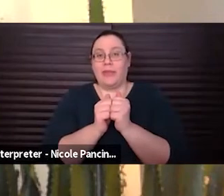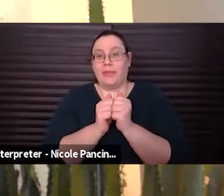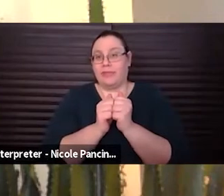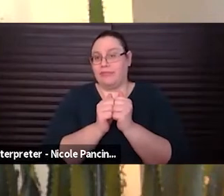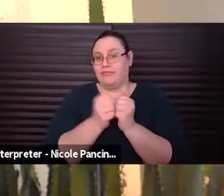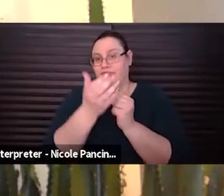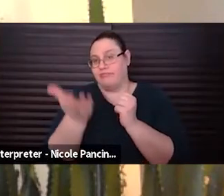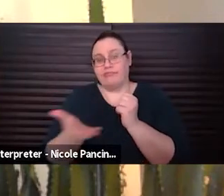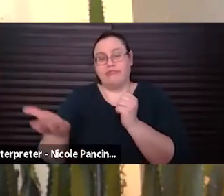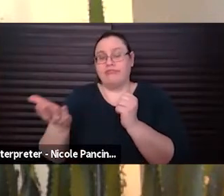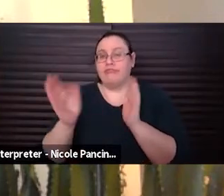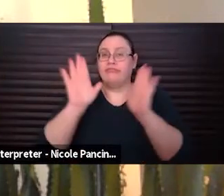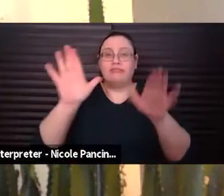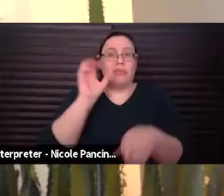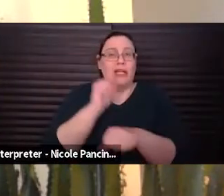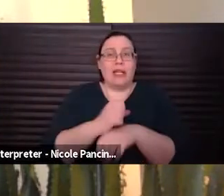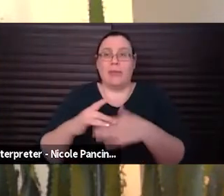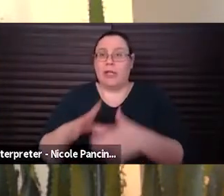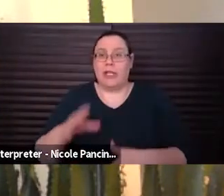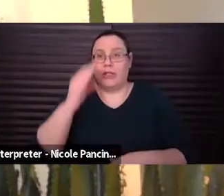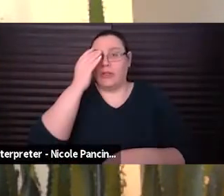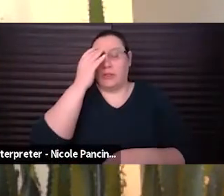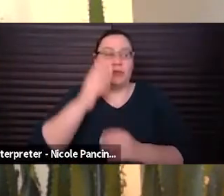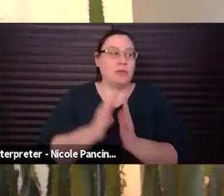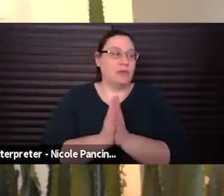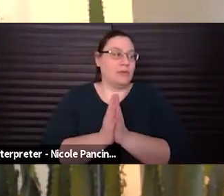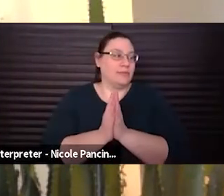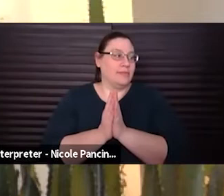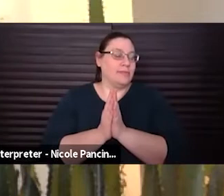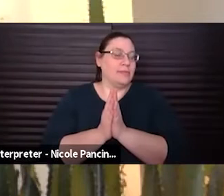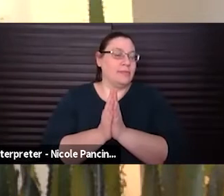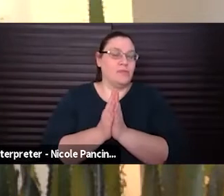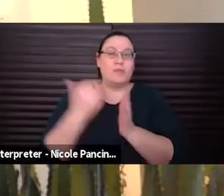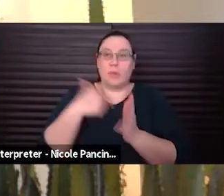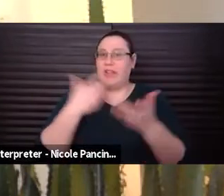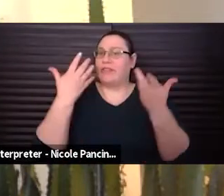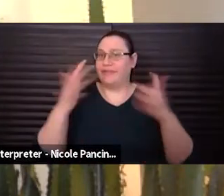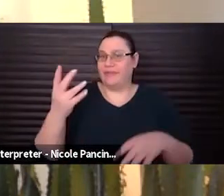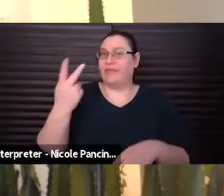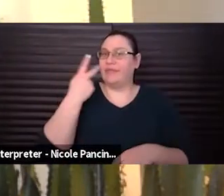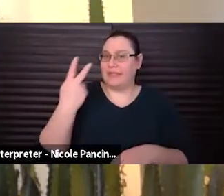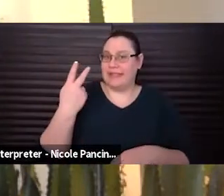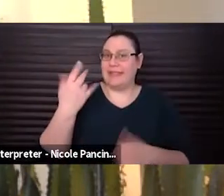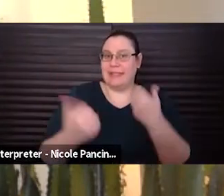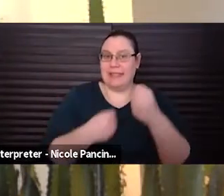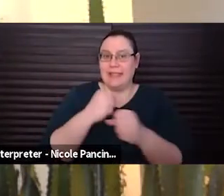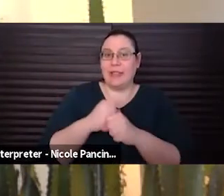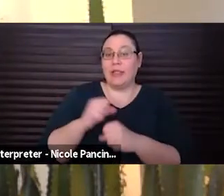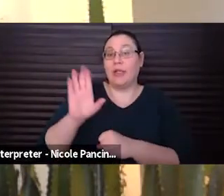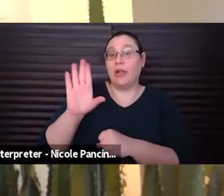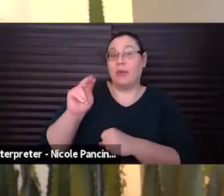great, you know, labor leaders. I mean, I think that we have seen this year, and Bonnie and I